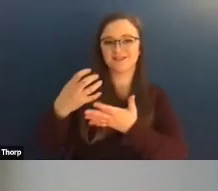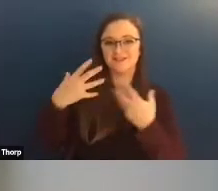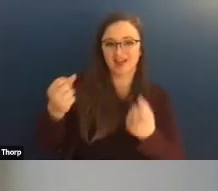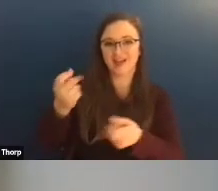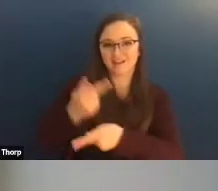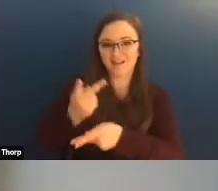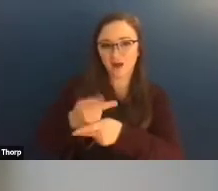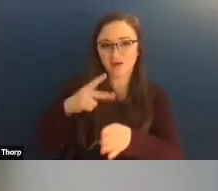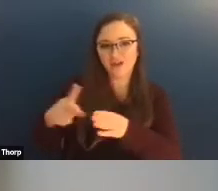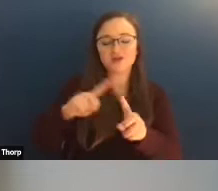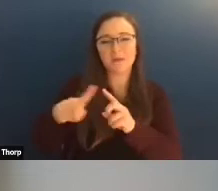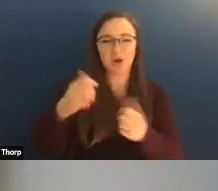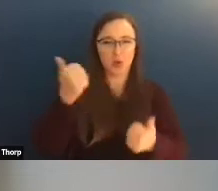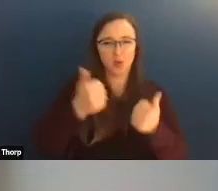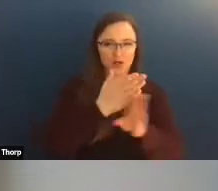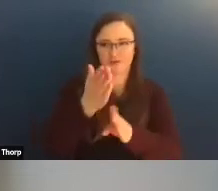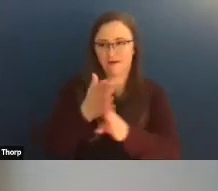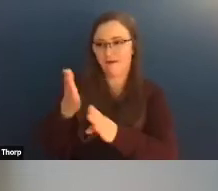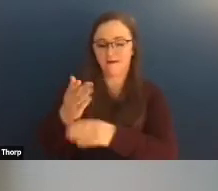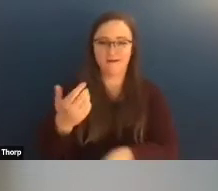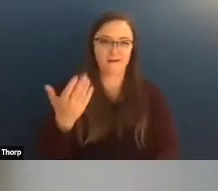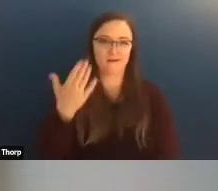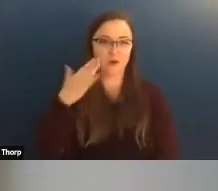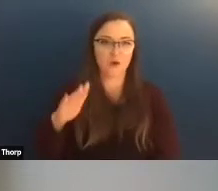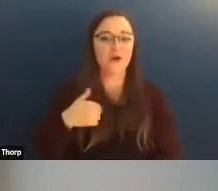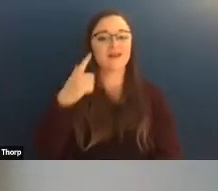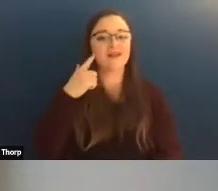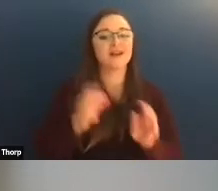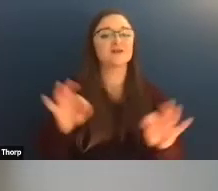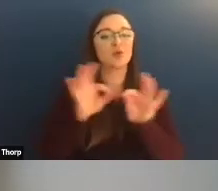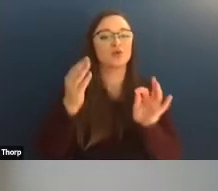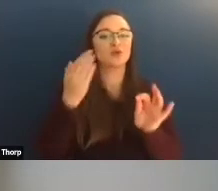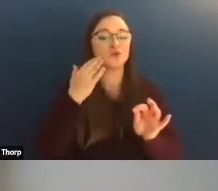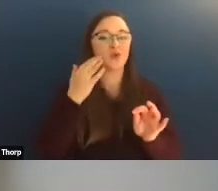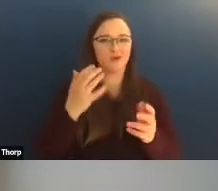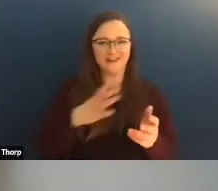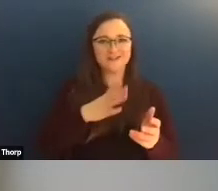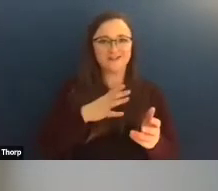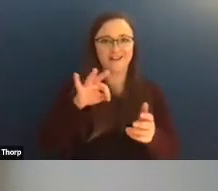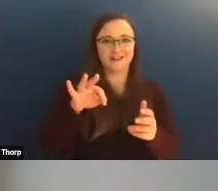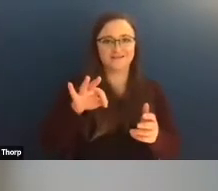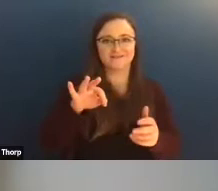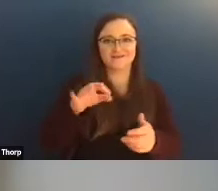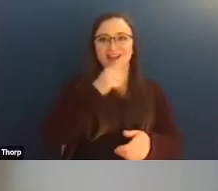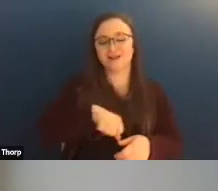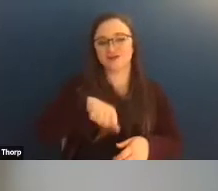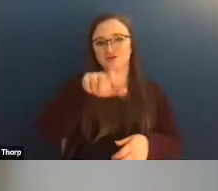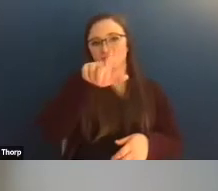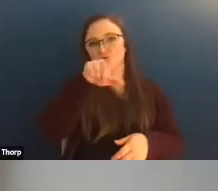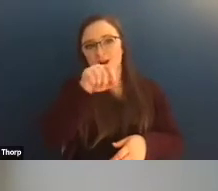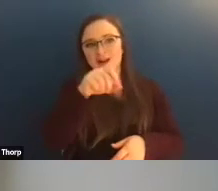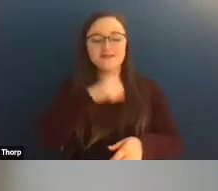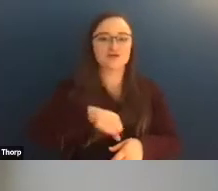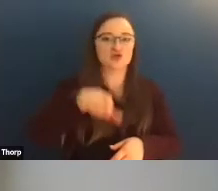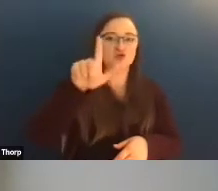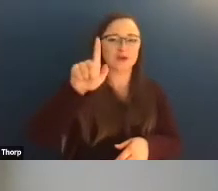path that I wanted to go. And I think the most important thing is to know that you're not going to know what you want to do the rest of your life at 20, 21 years old. But the key